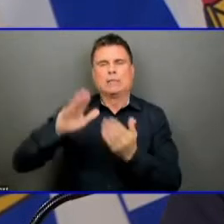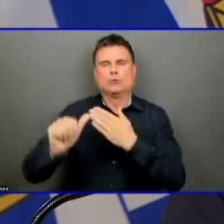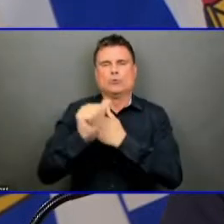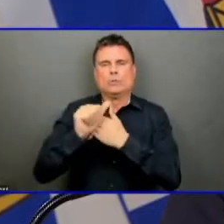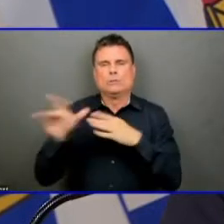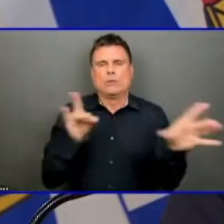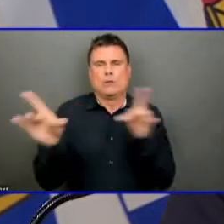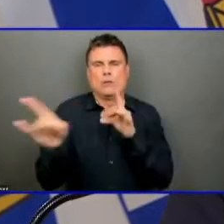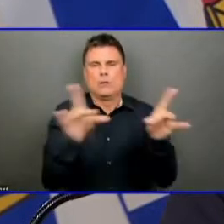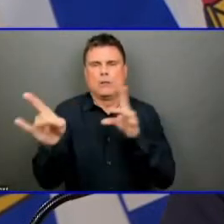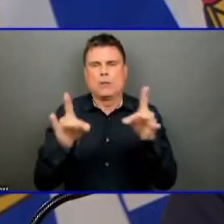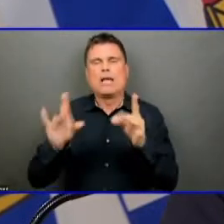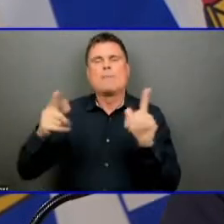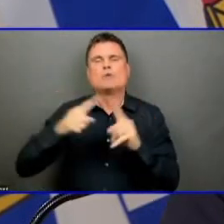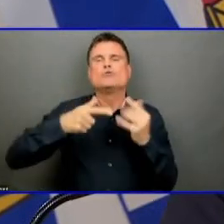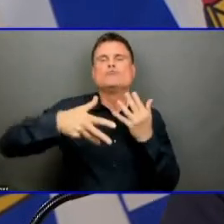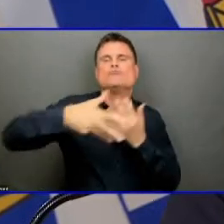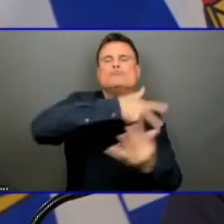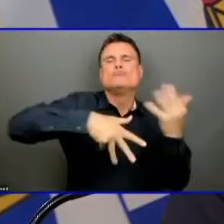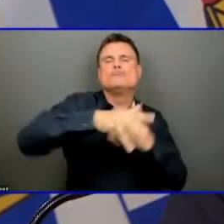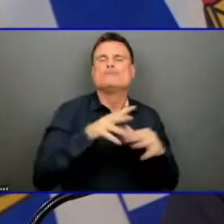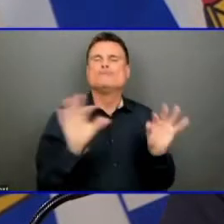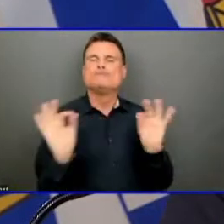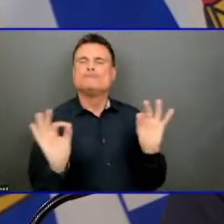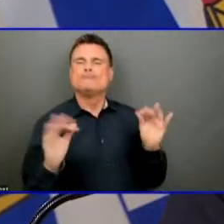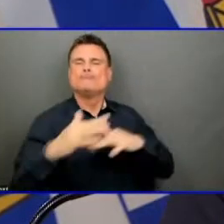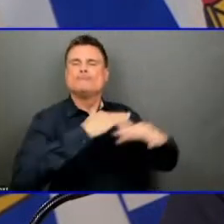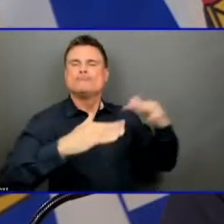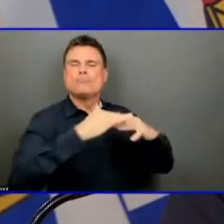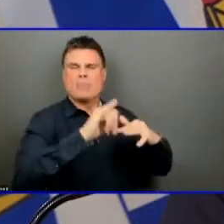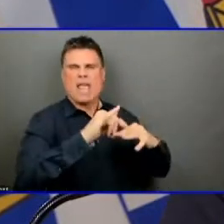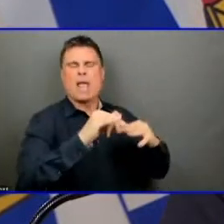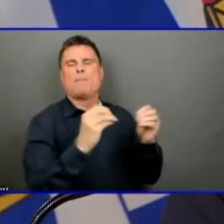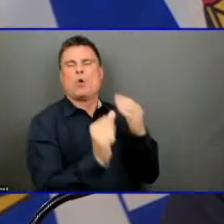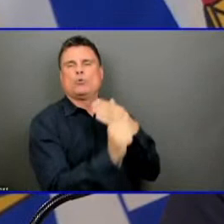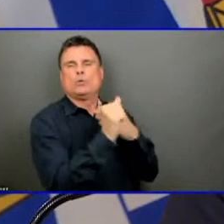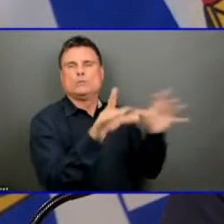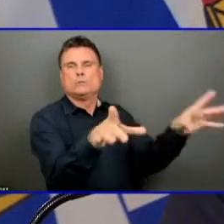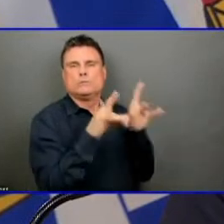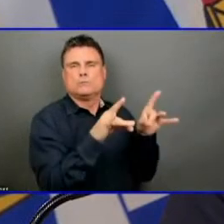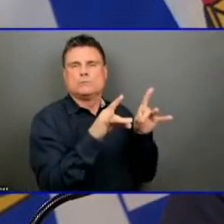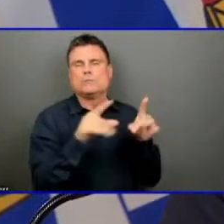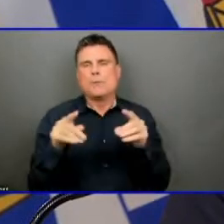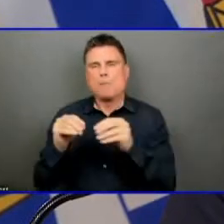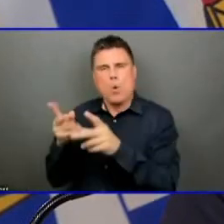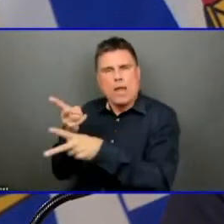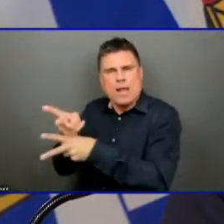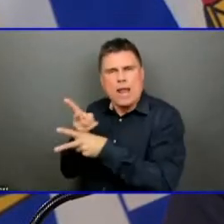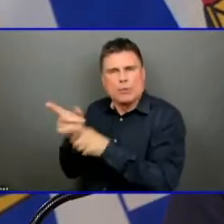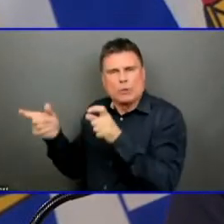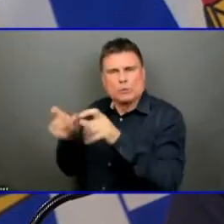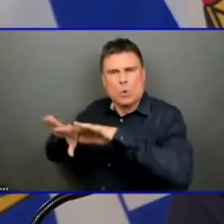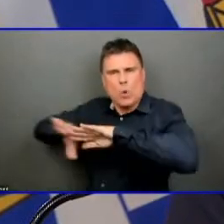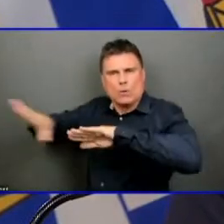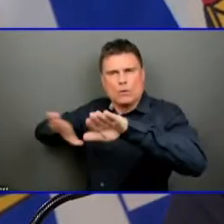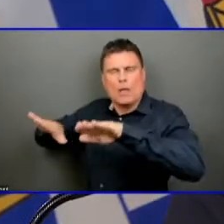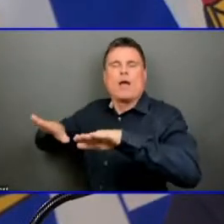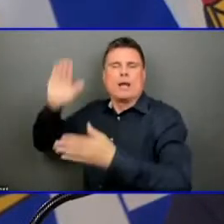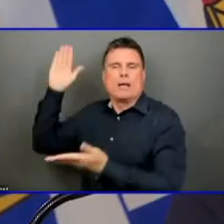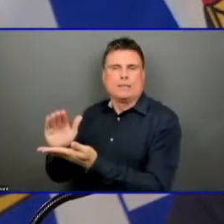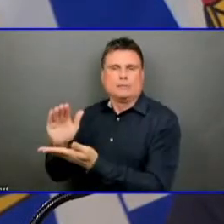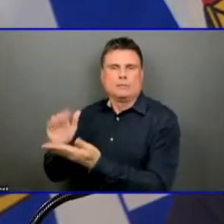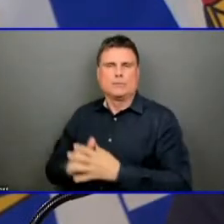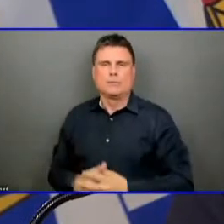do you have a follow-up? Yes, and Dr. Henry, in BC, we've learned that hundreds of people have tested positive since having at least 1 dose